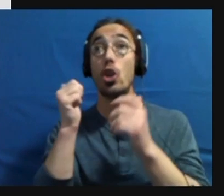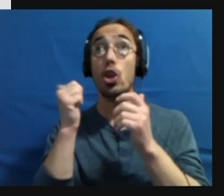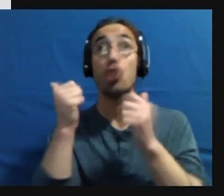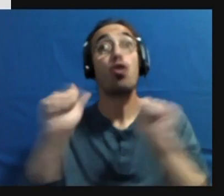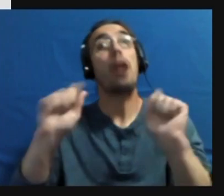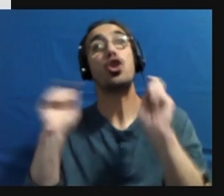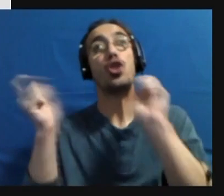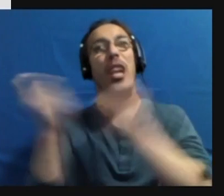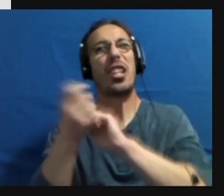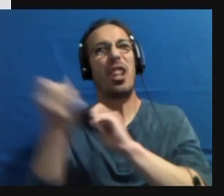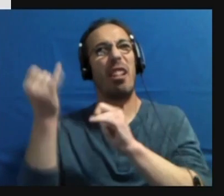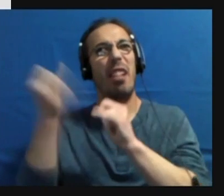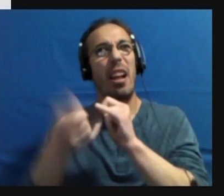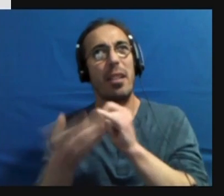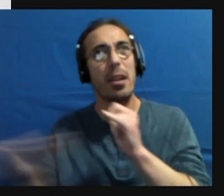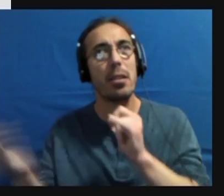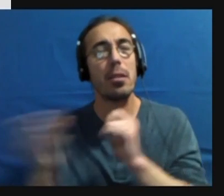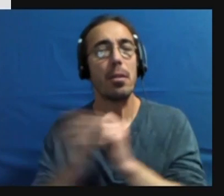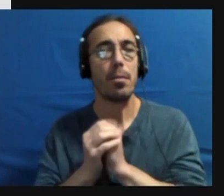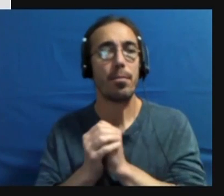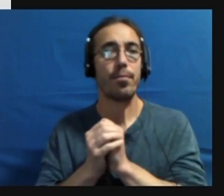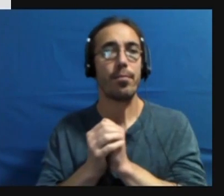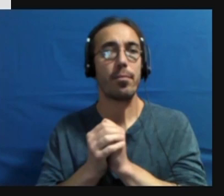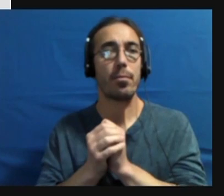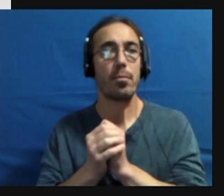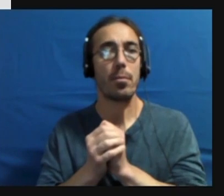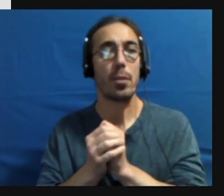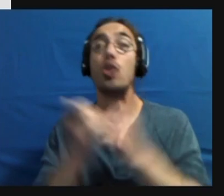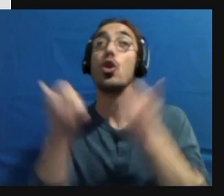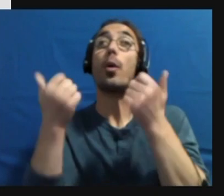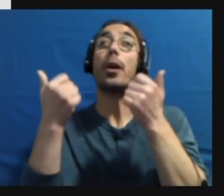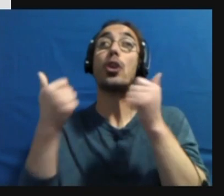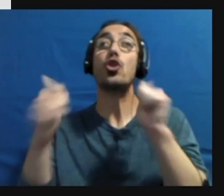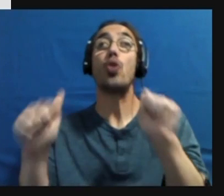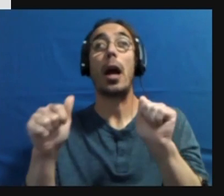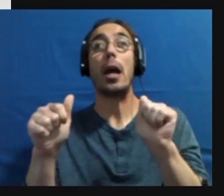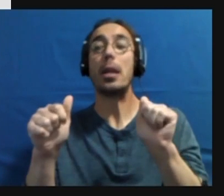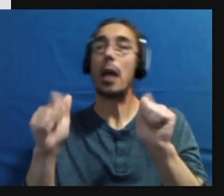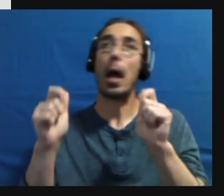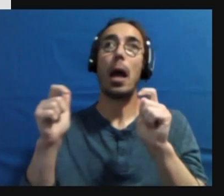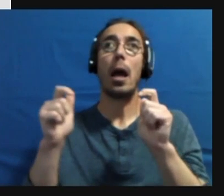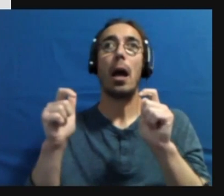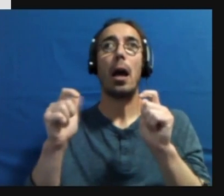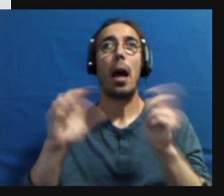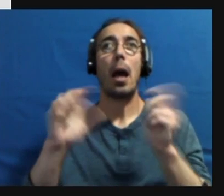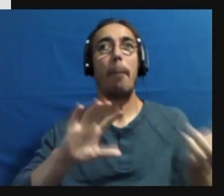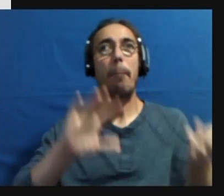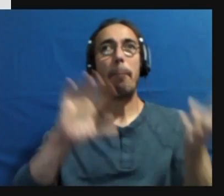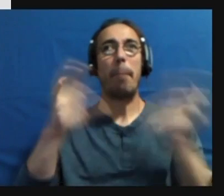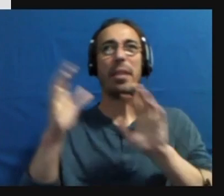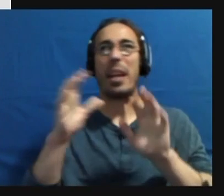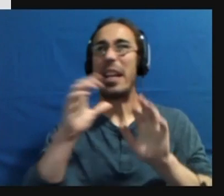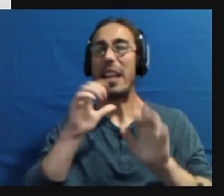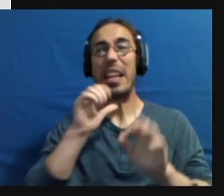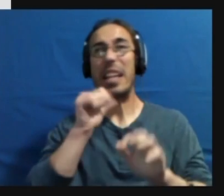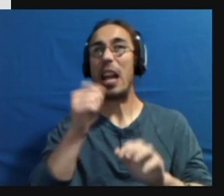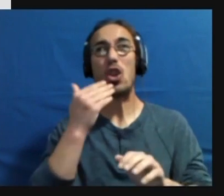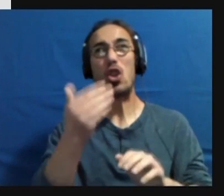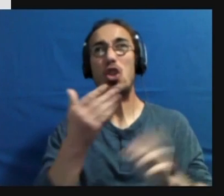and these end product things, then we are doing a major disservice to autistic people